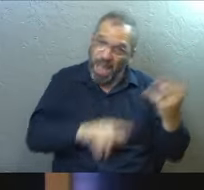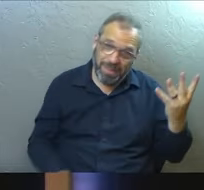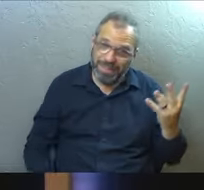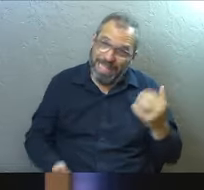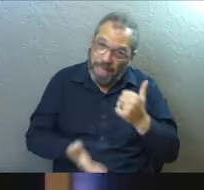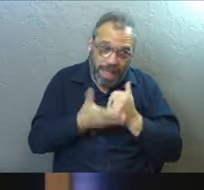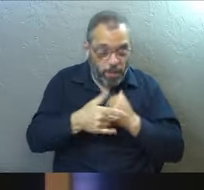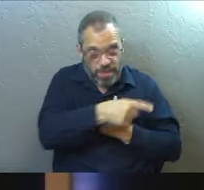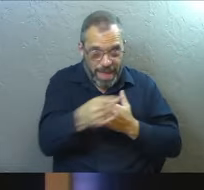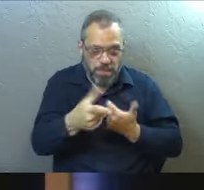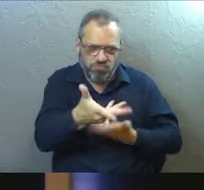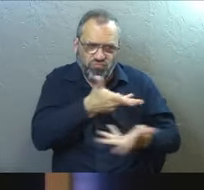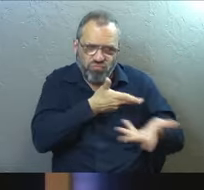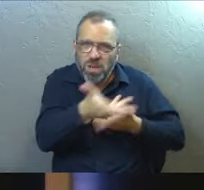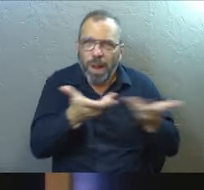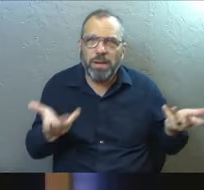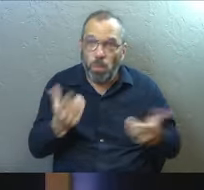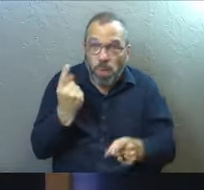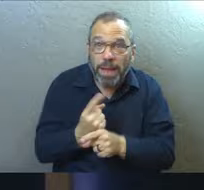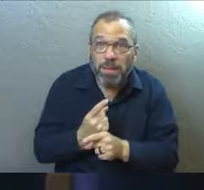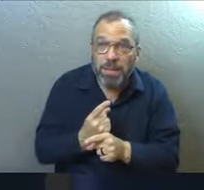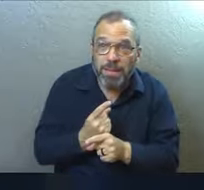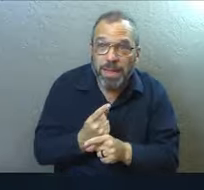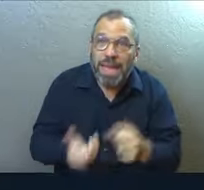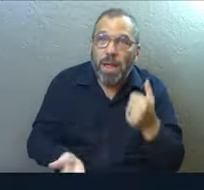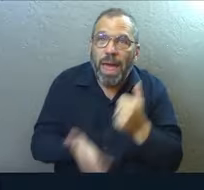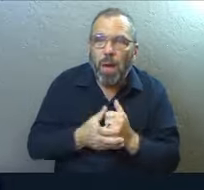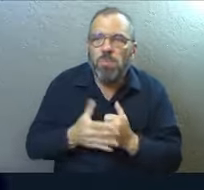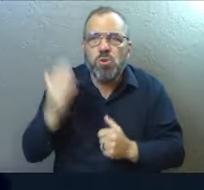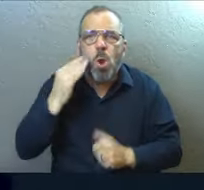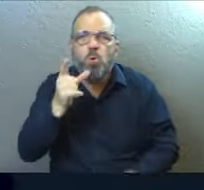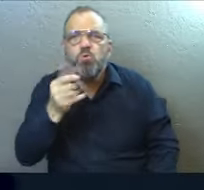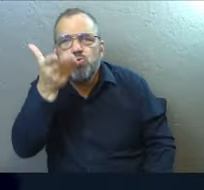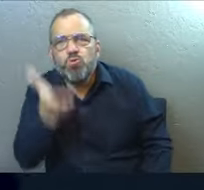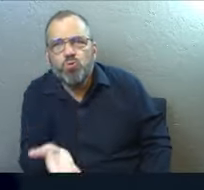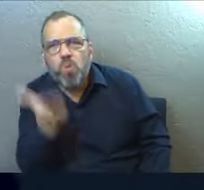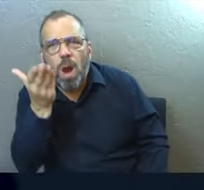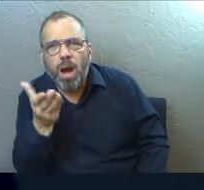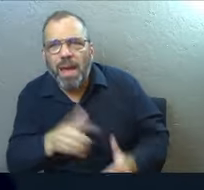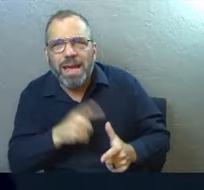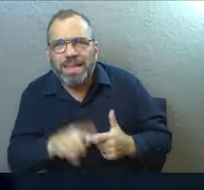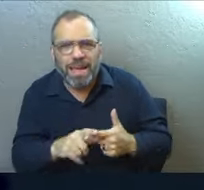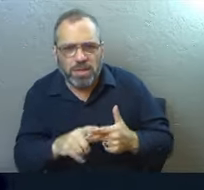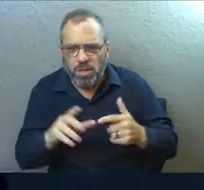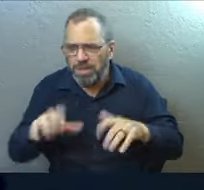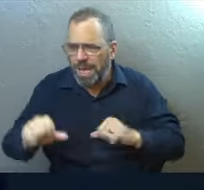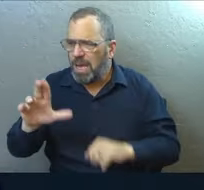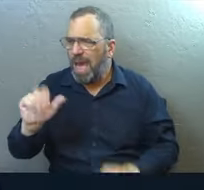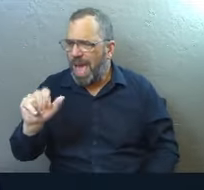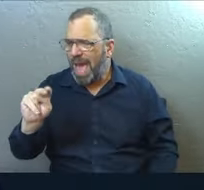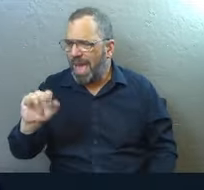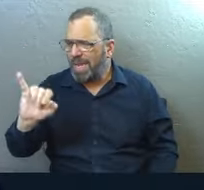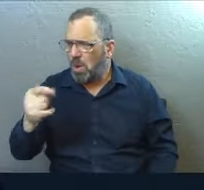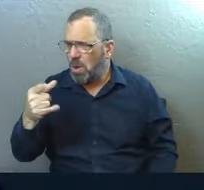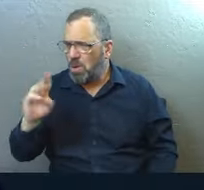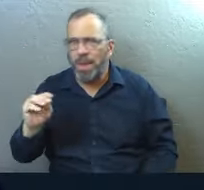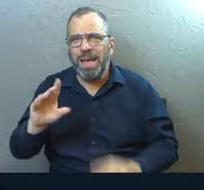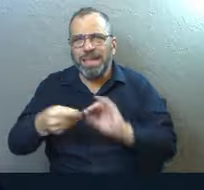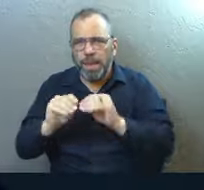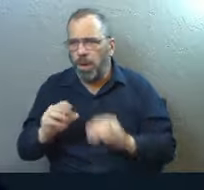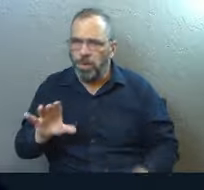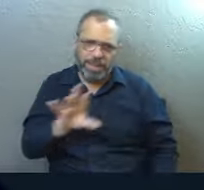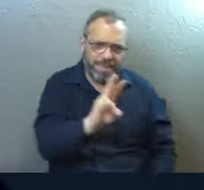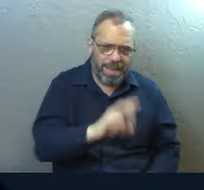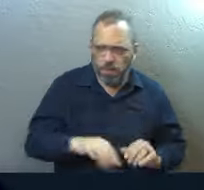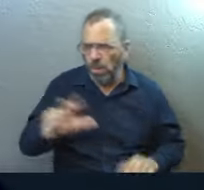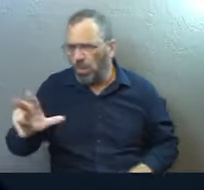type because it'll help them to interact with you, right? It'll help people to know who you are. And then you take the Enneagram test, right? And it gives you a number at the end. You're a